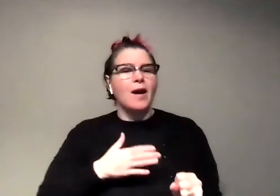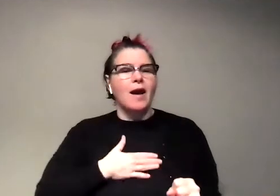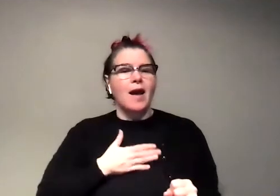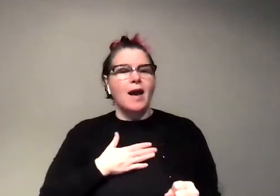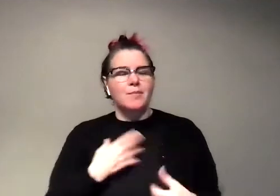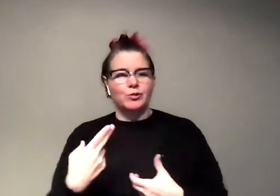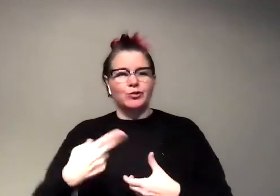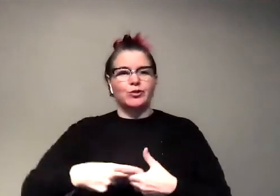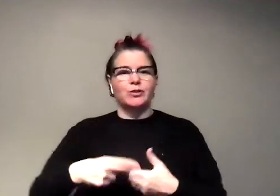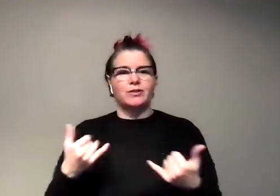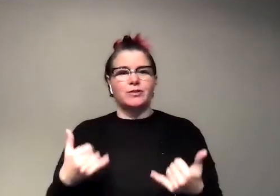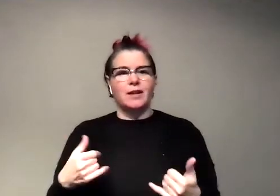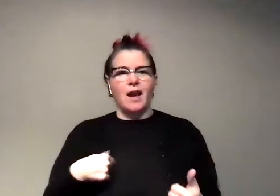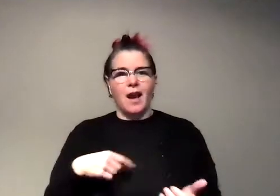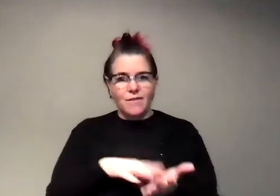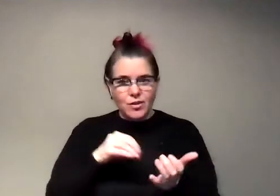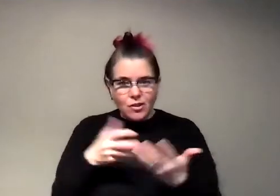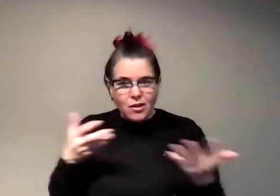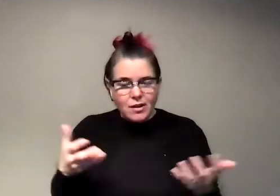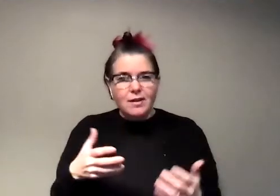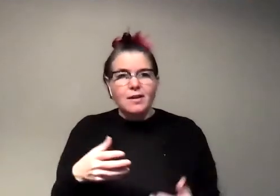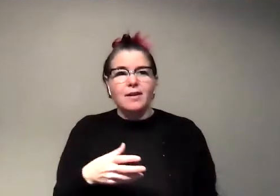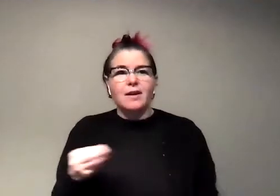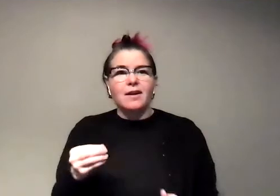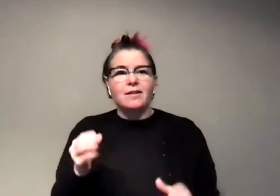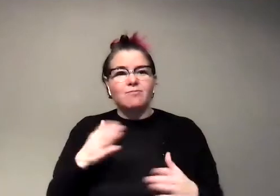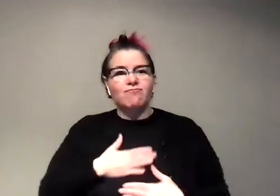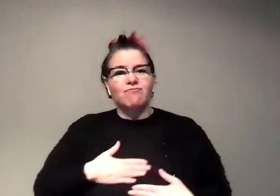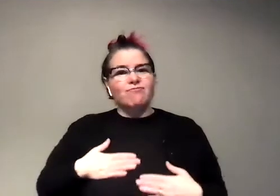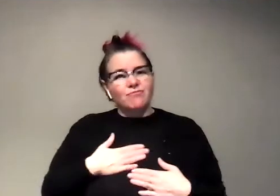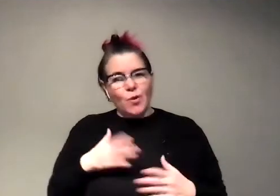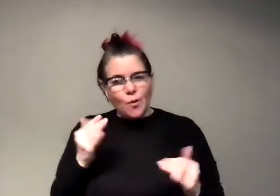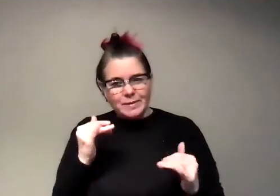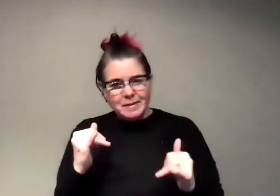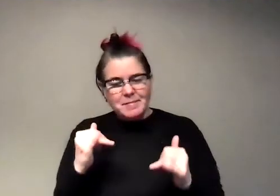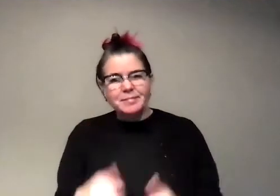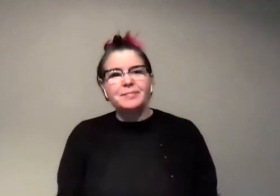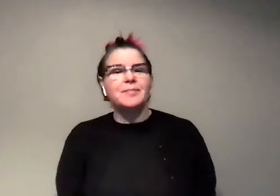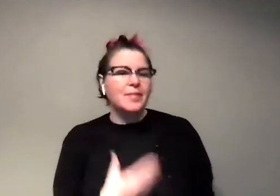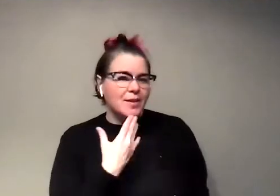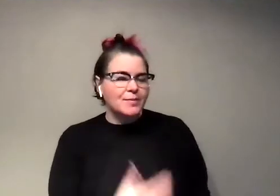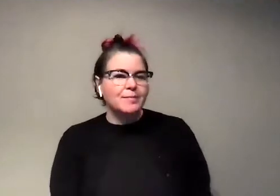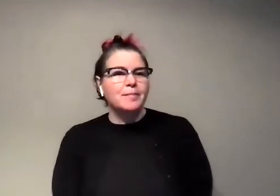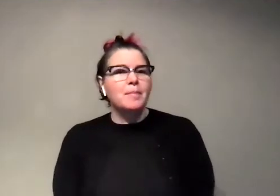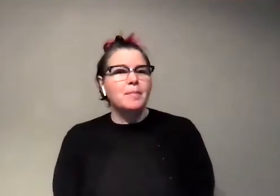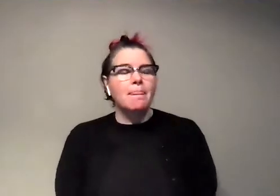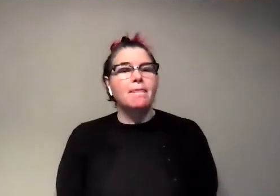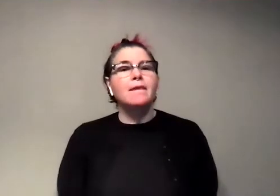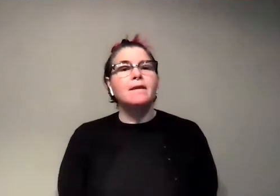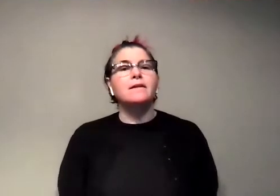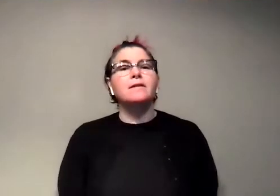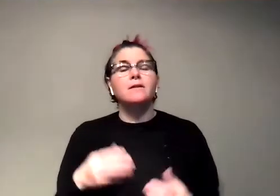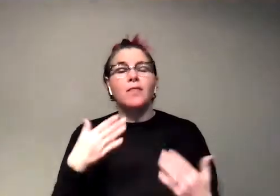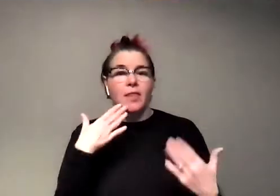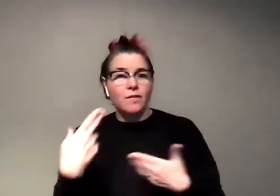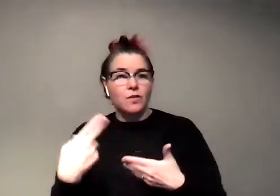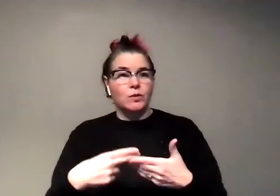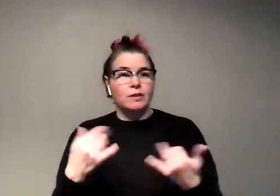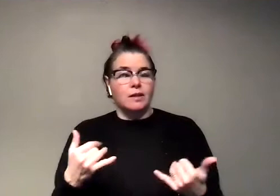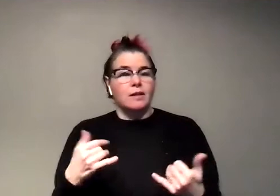today. I've learned a lot and had a great time. So I hope you did too. Thank you. Yeah. All right. Well, everybody, thank you for joining us